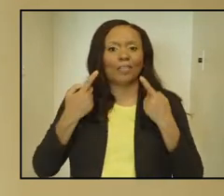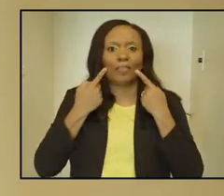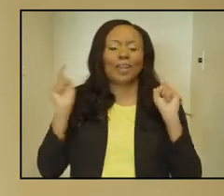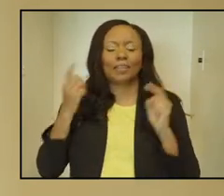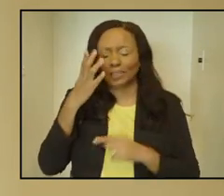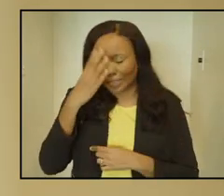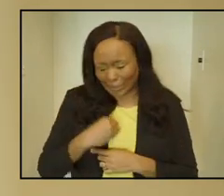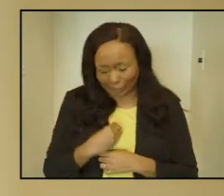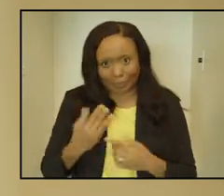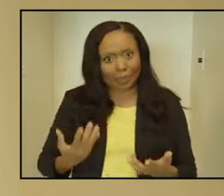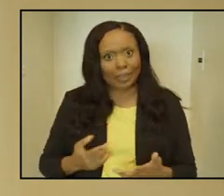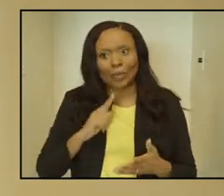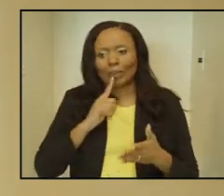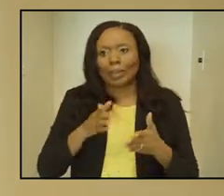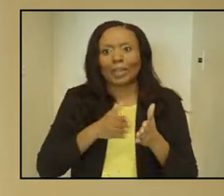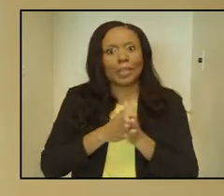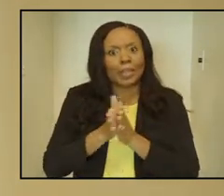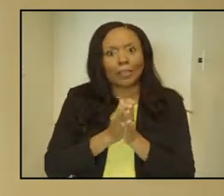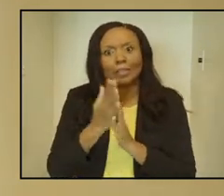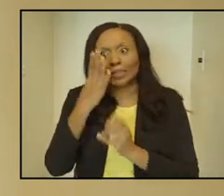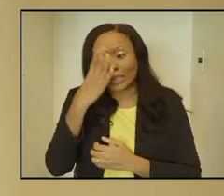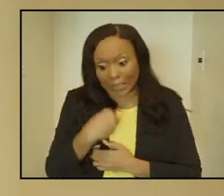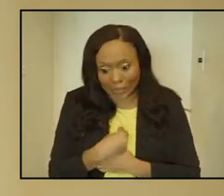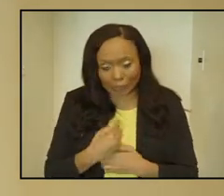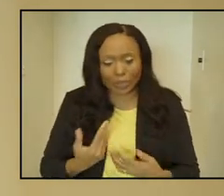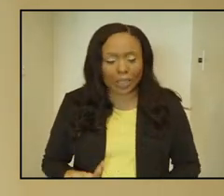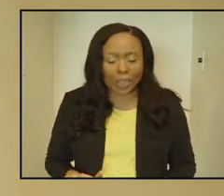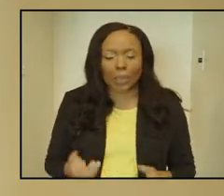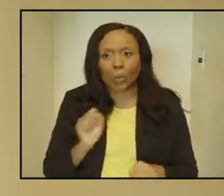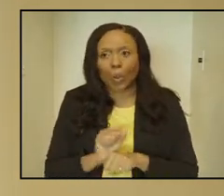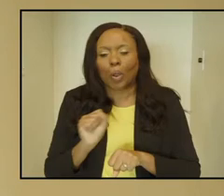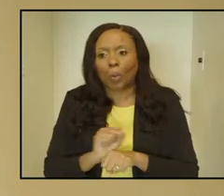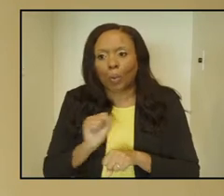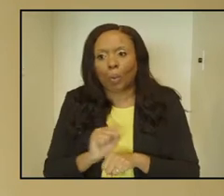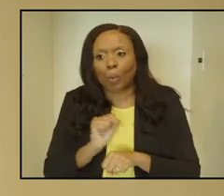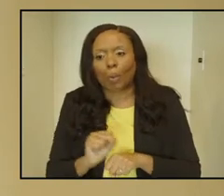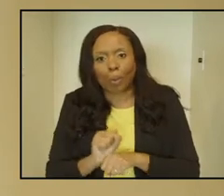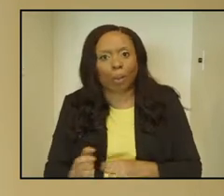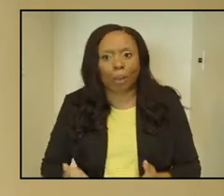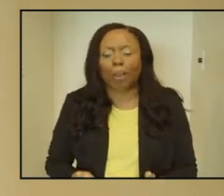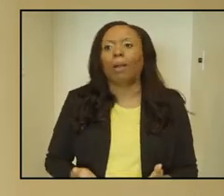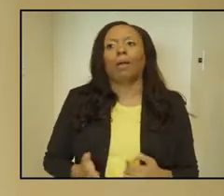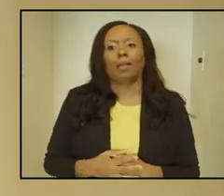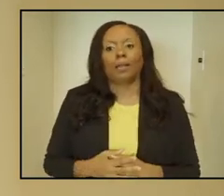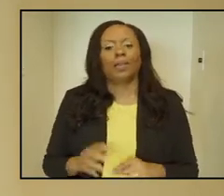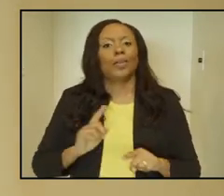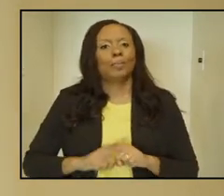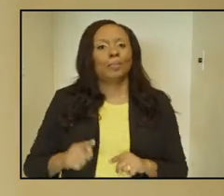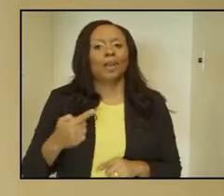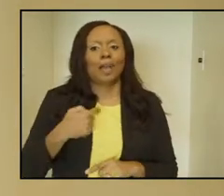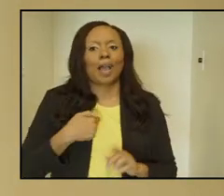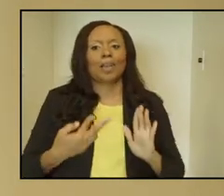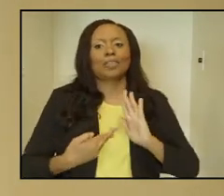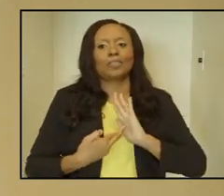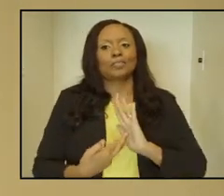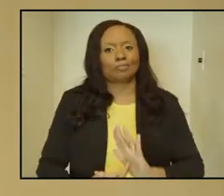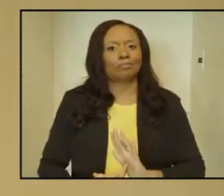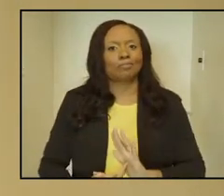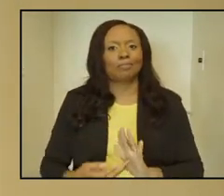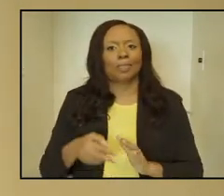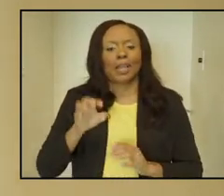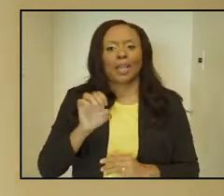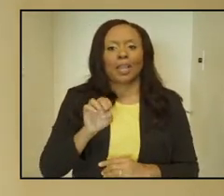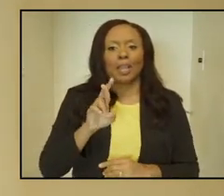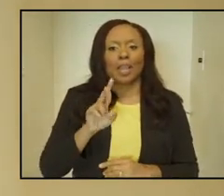so looking forward to that, but it is my distinct pleasure to be here this morning to represent EY in my newly expanded role as the